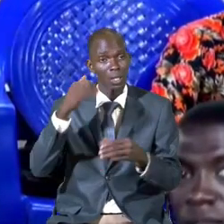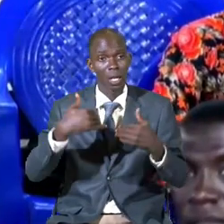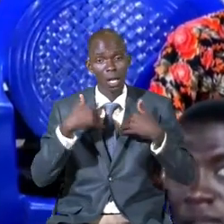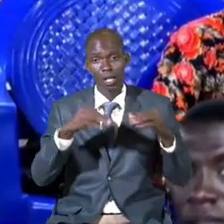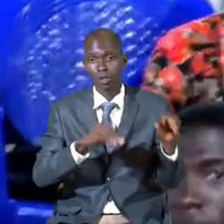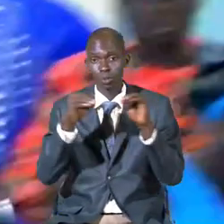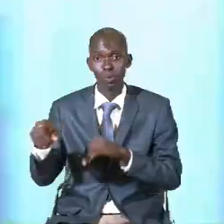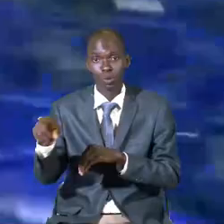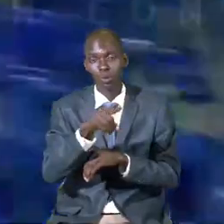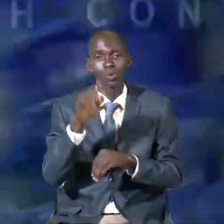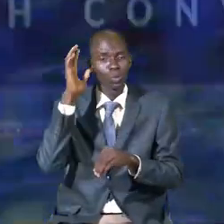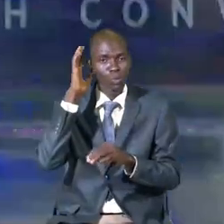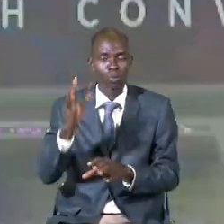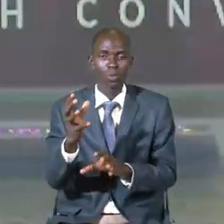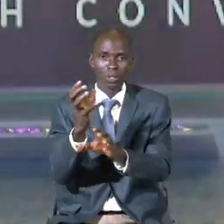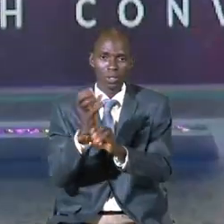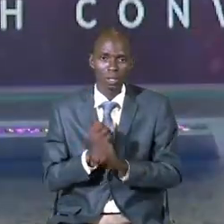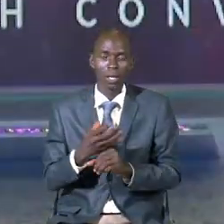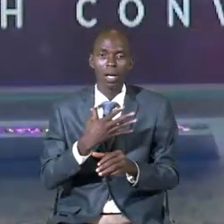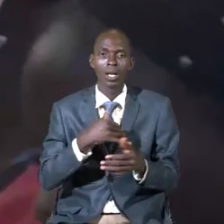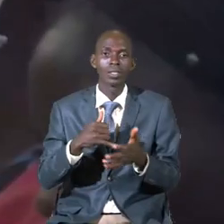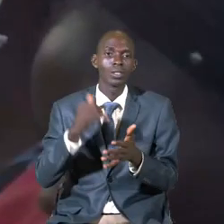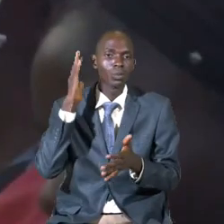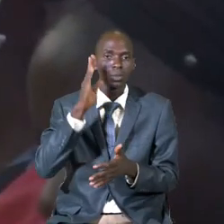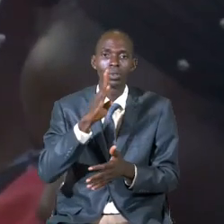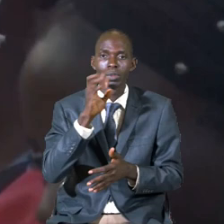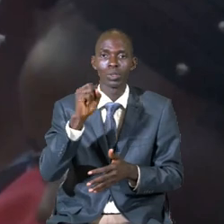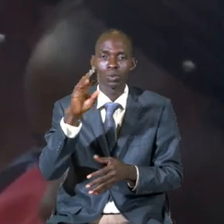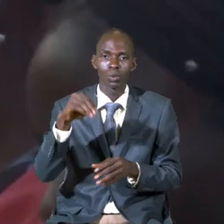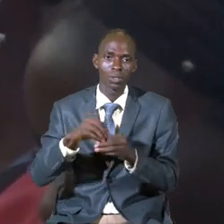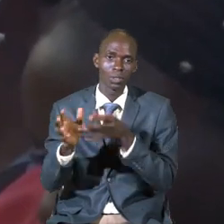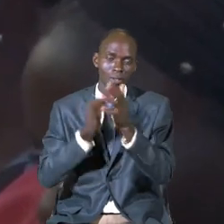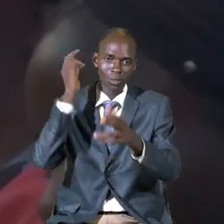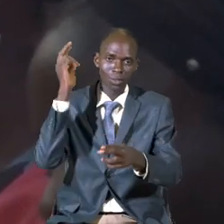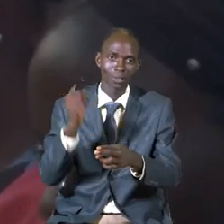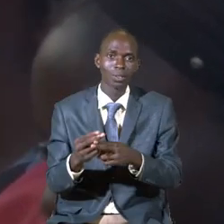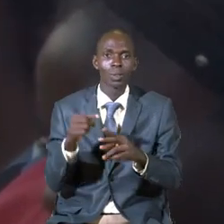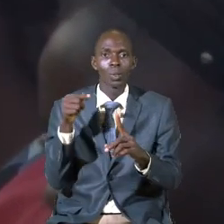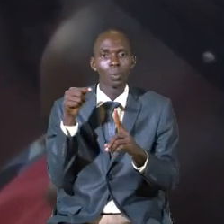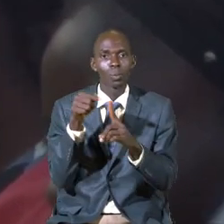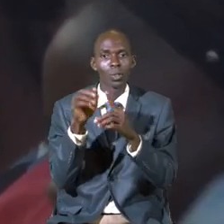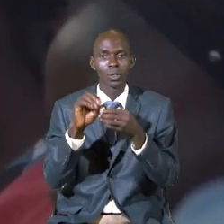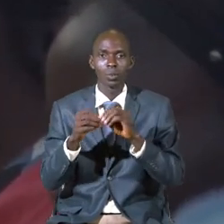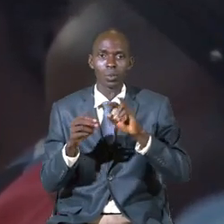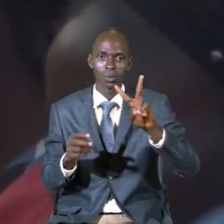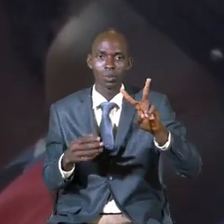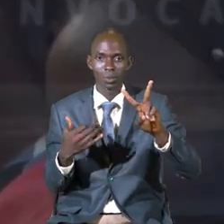and it will be so in jesus name point number two now point number two is